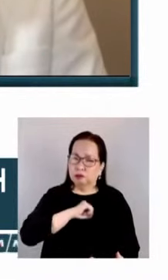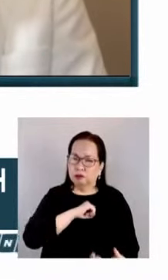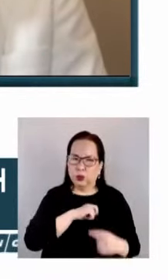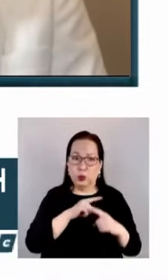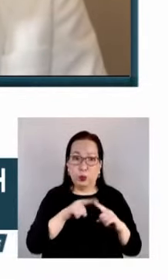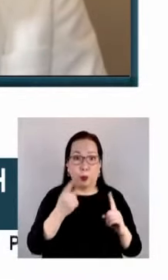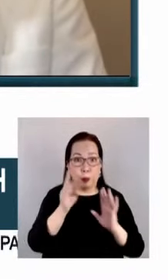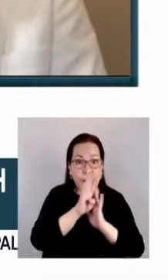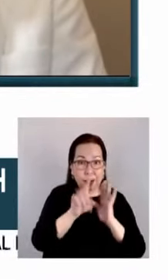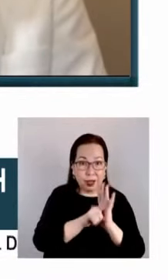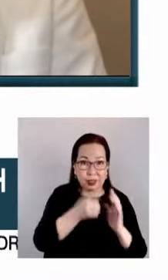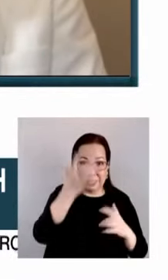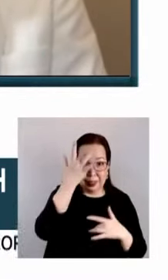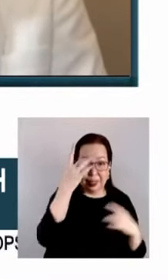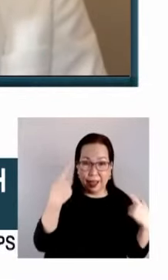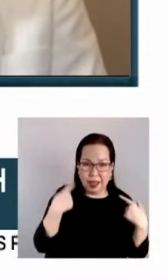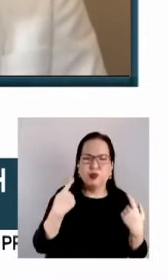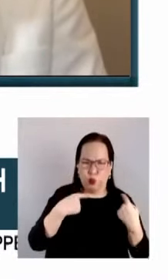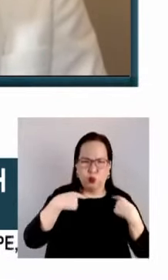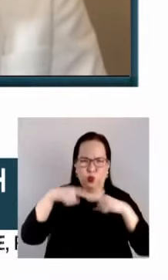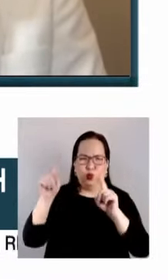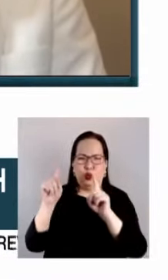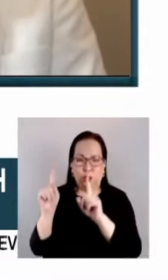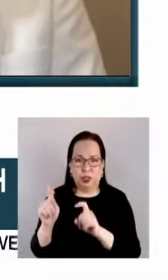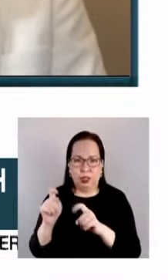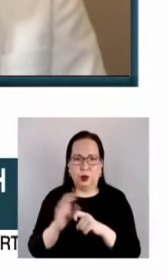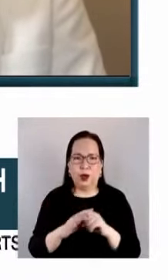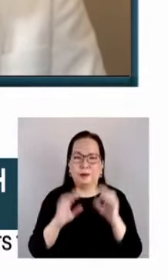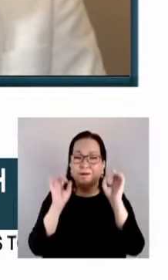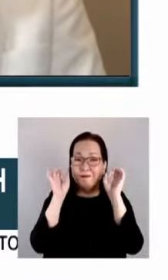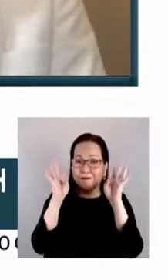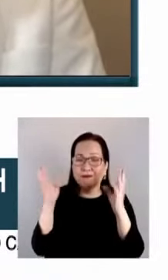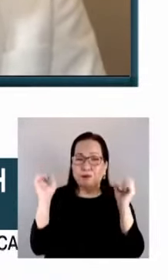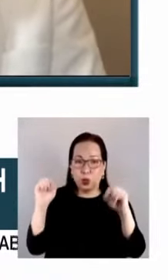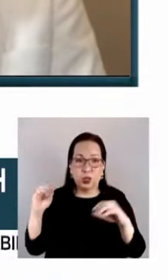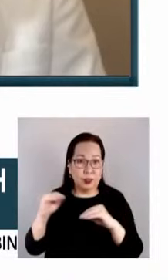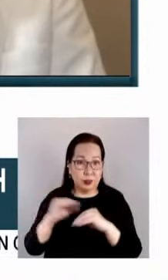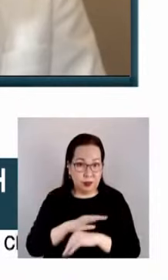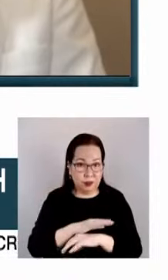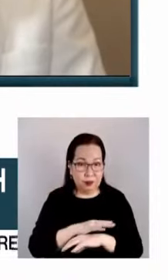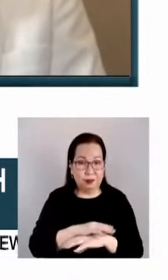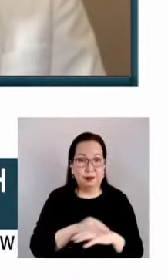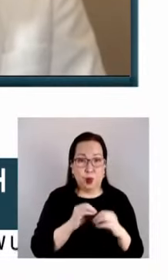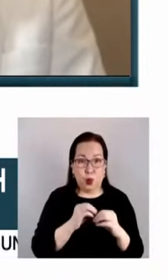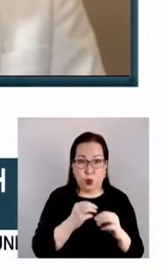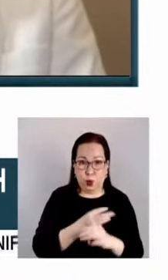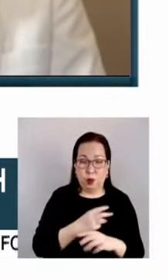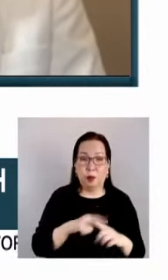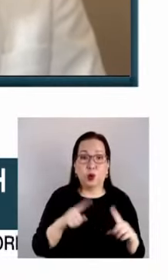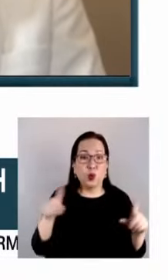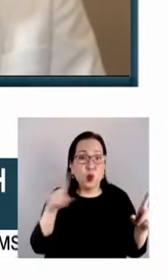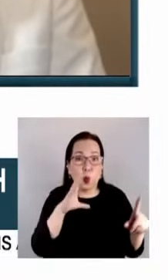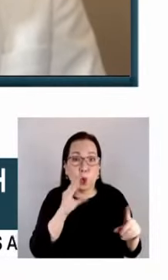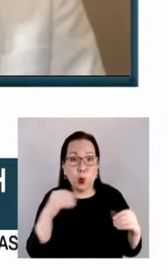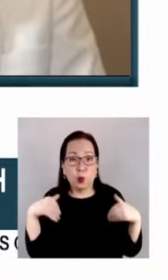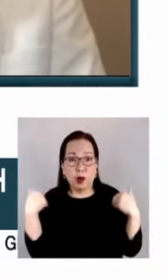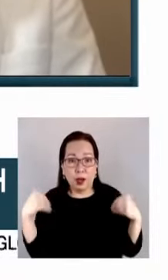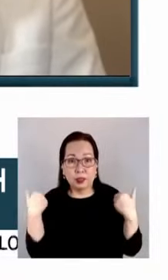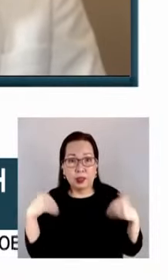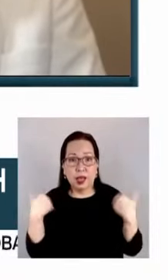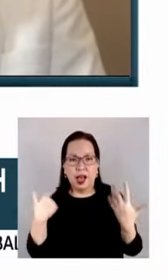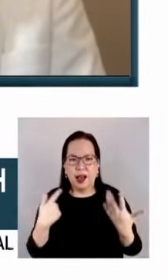because we know that these people are higher risk for severe infection. For the general population, the younger population, if they have